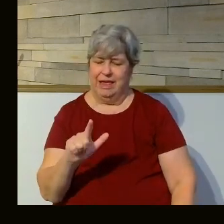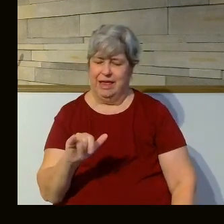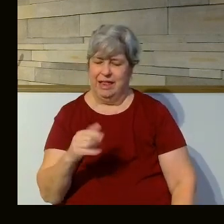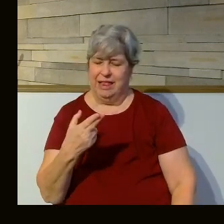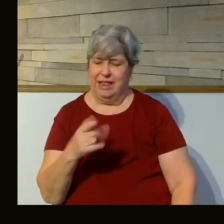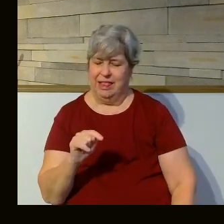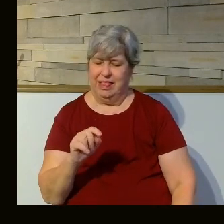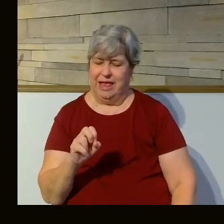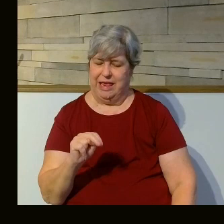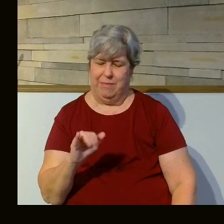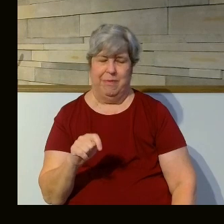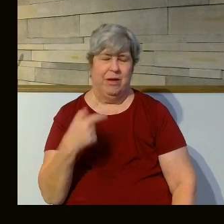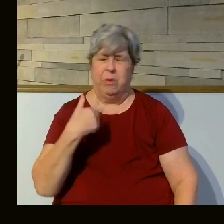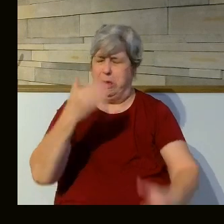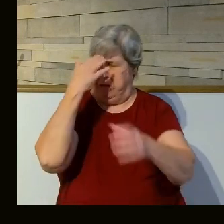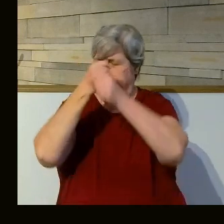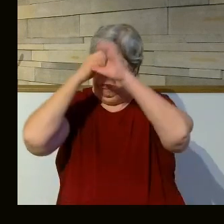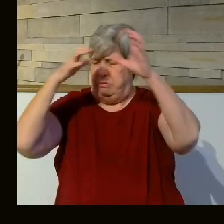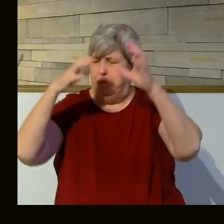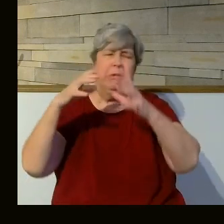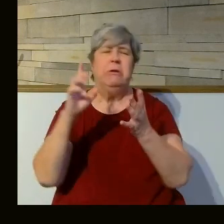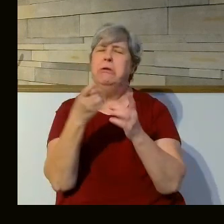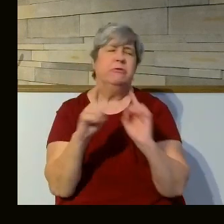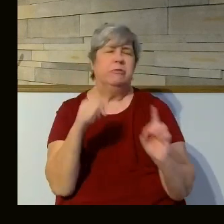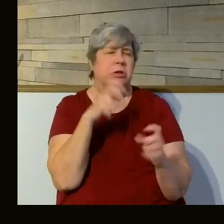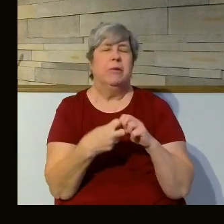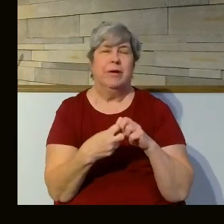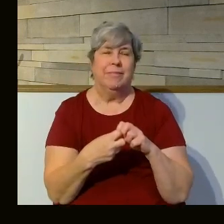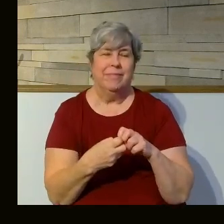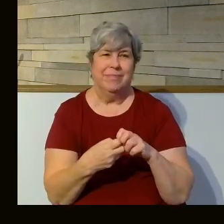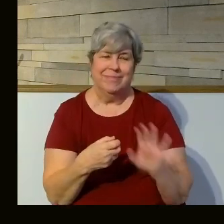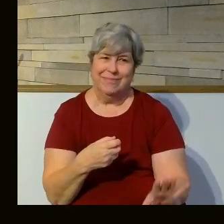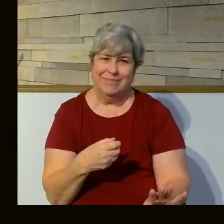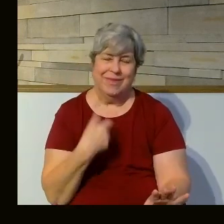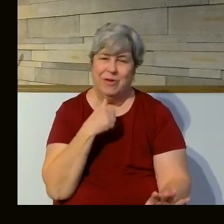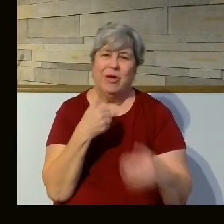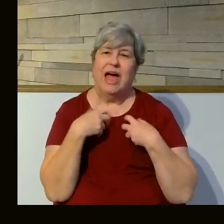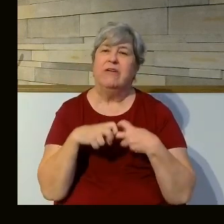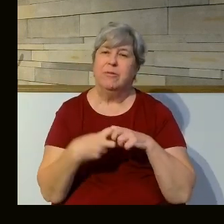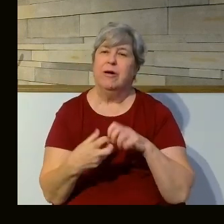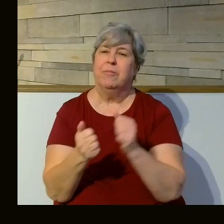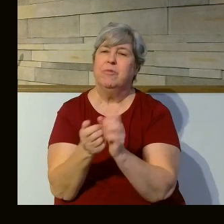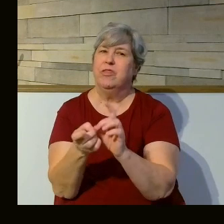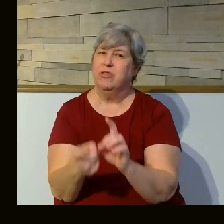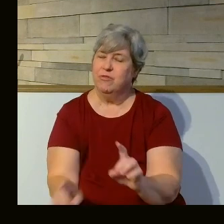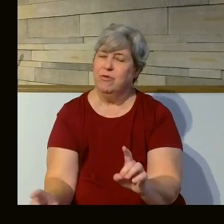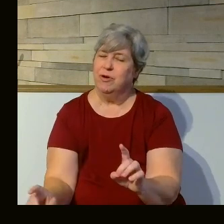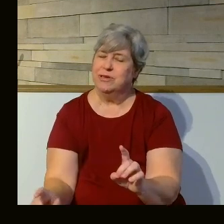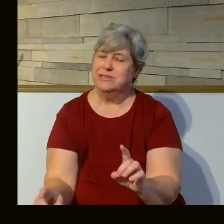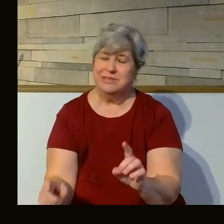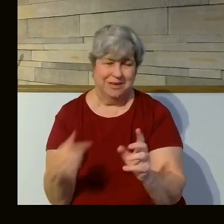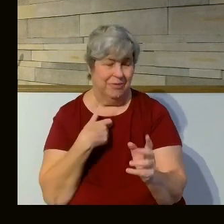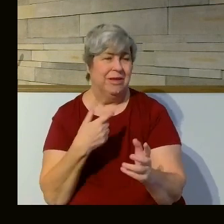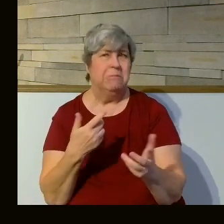so much more now, and that divorce isn't a problem anymore. Or should I say, we don't have a problem with divorce anymore, right? Haven't